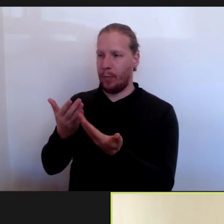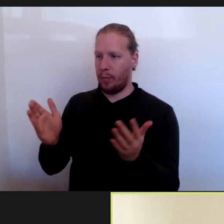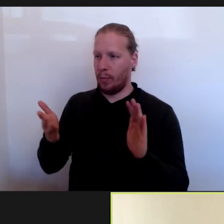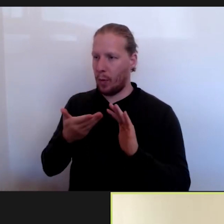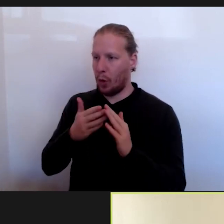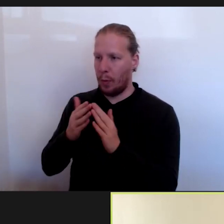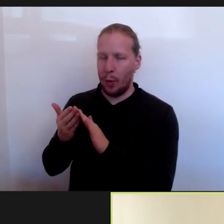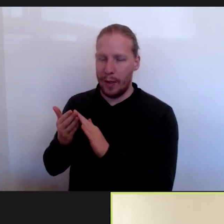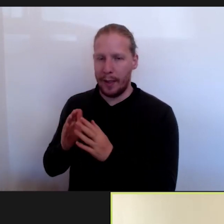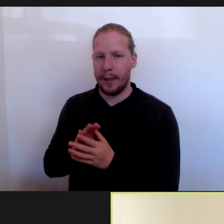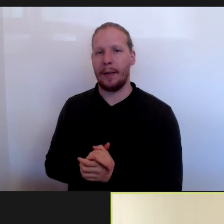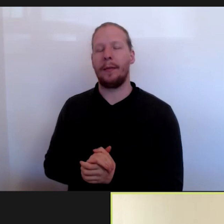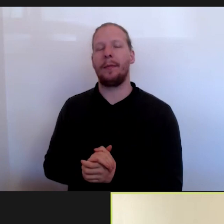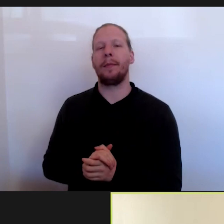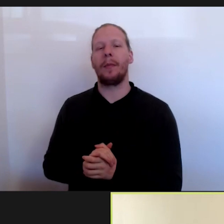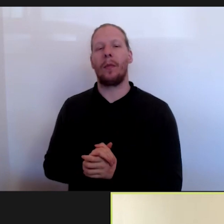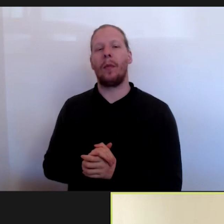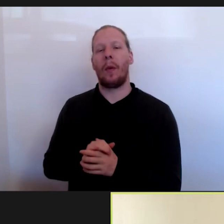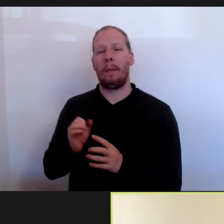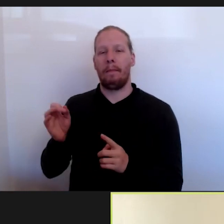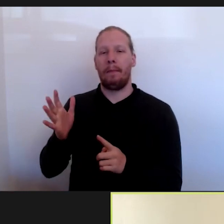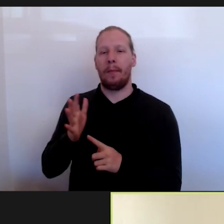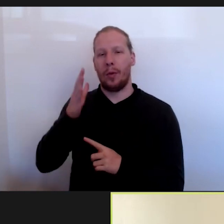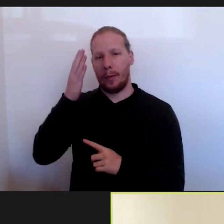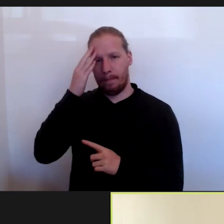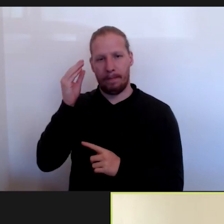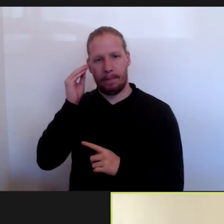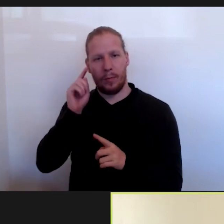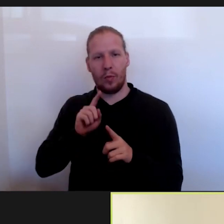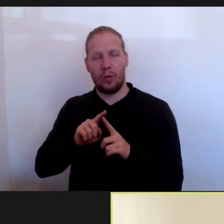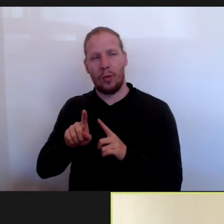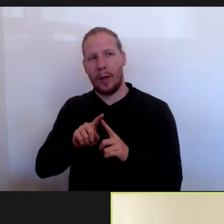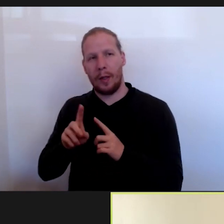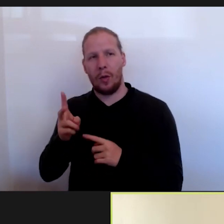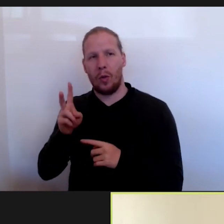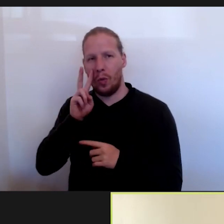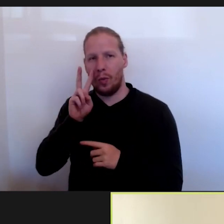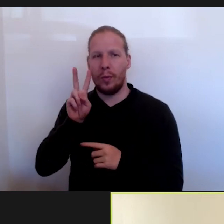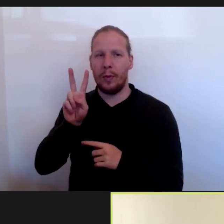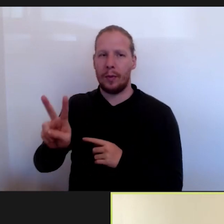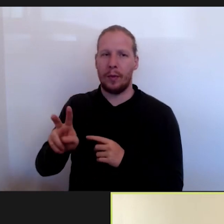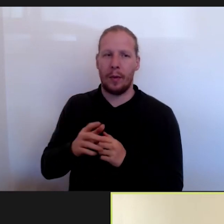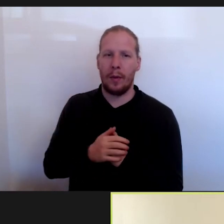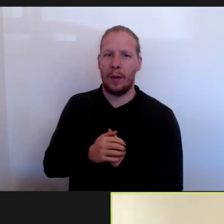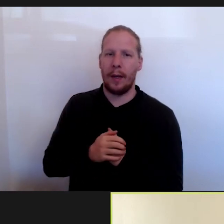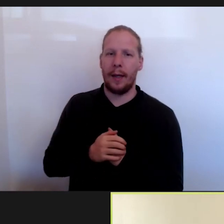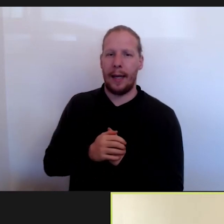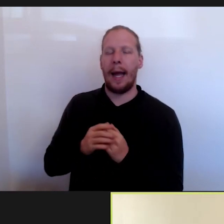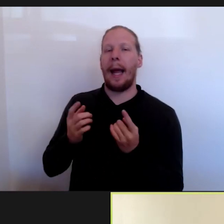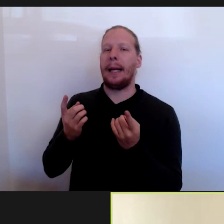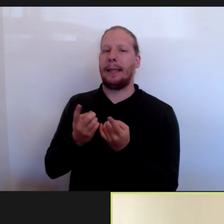So just to be mindful of that, trying to see this as something that could bring impact for the people